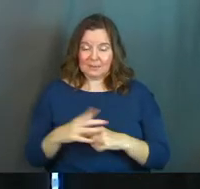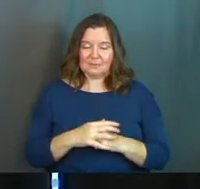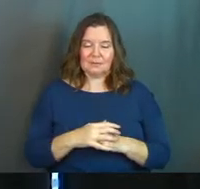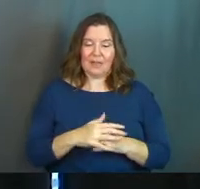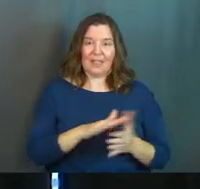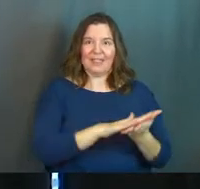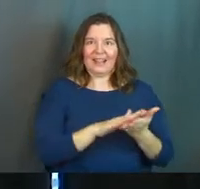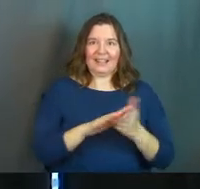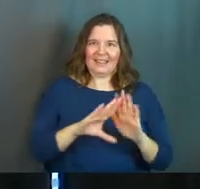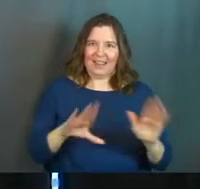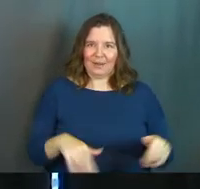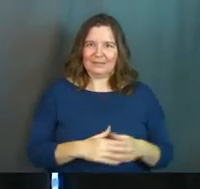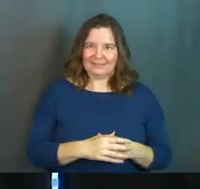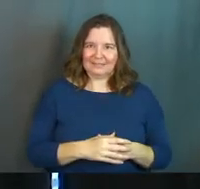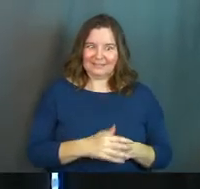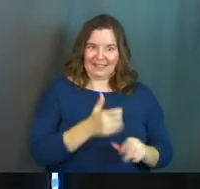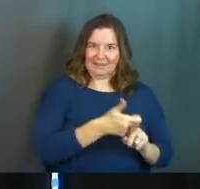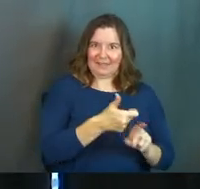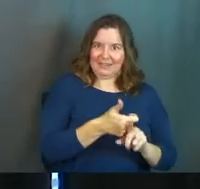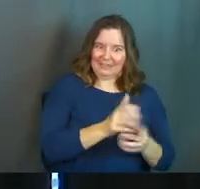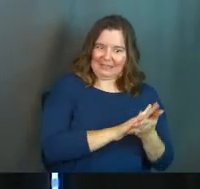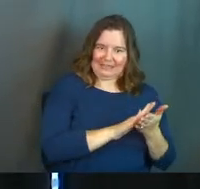comes, they'll clean their house.